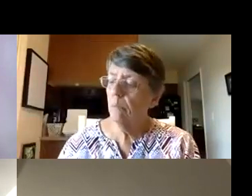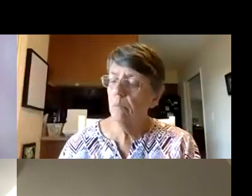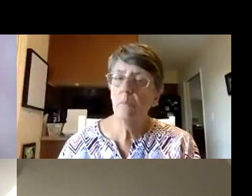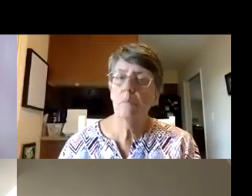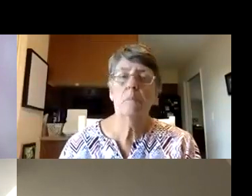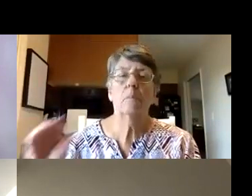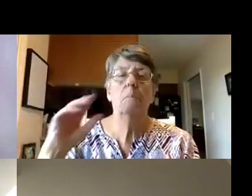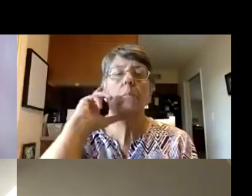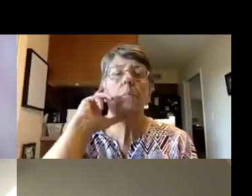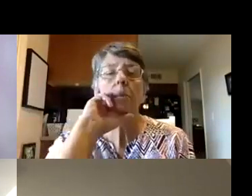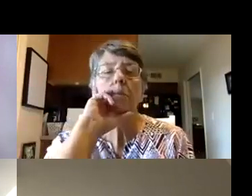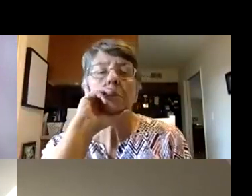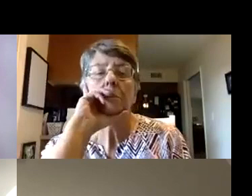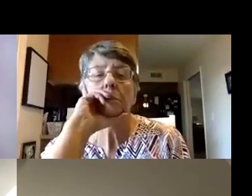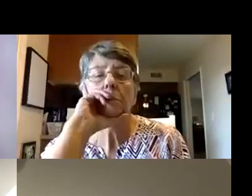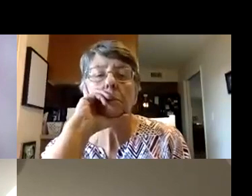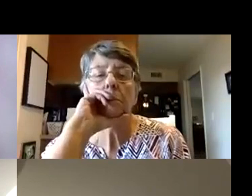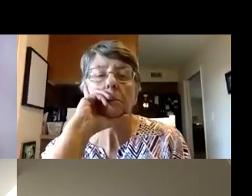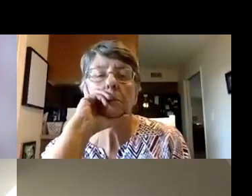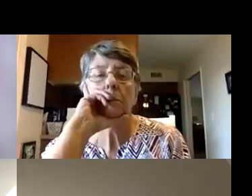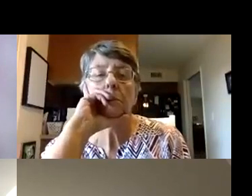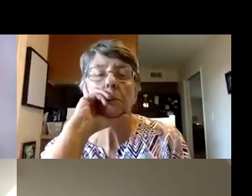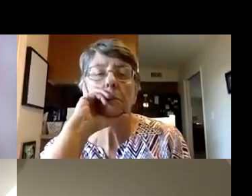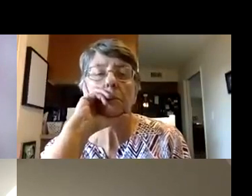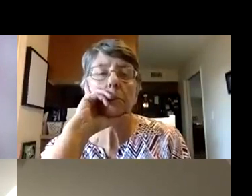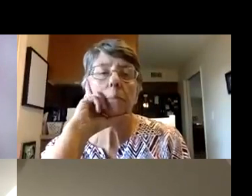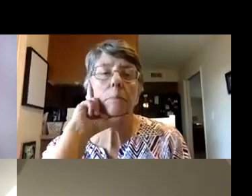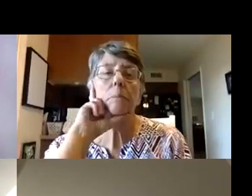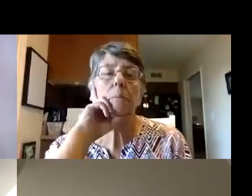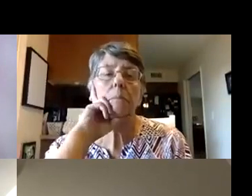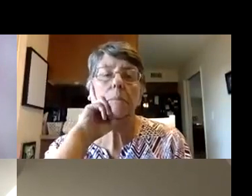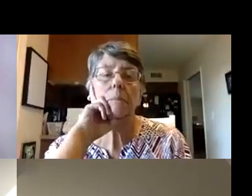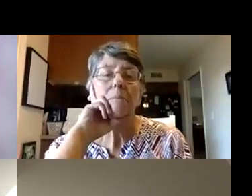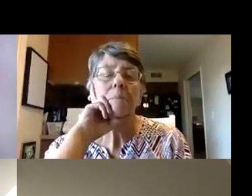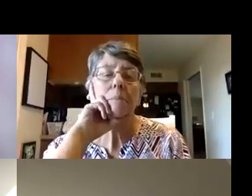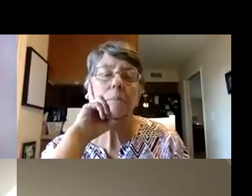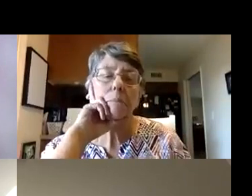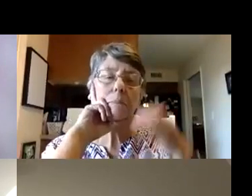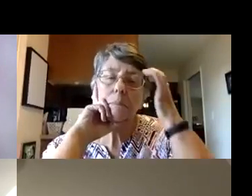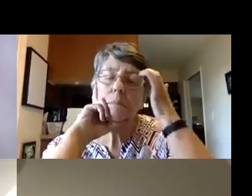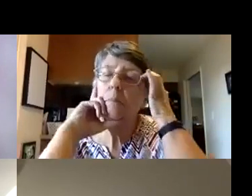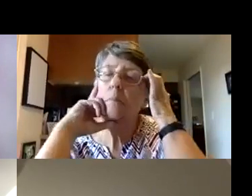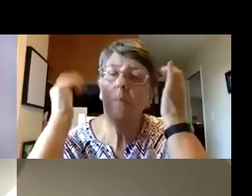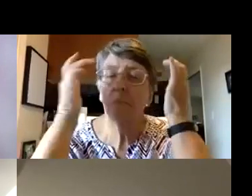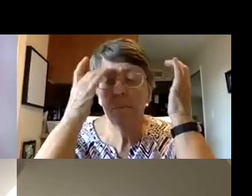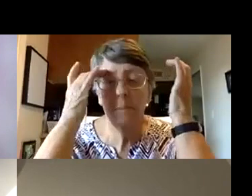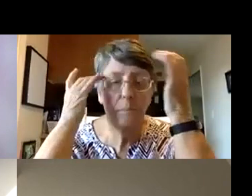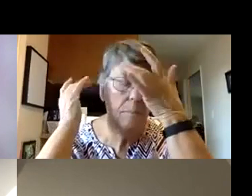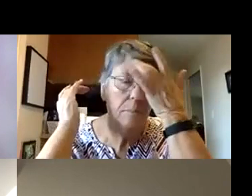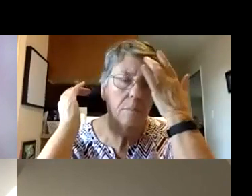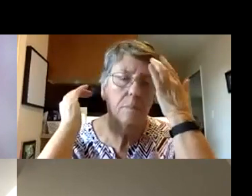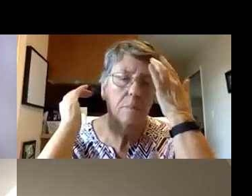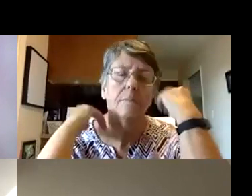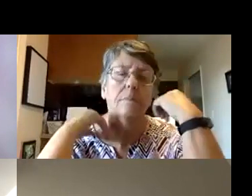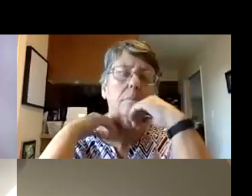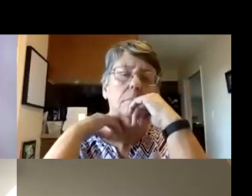immune response to these vaccines are being studied very carefully. They are looking at IgG